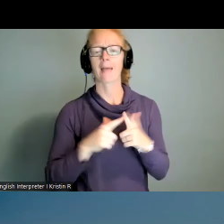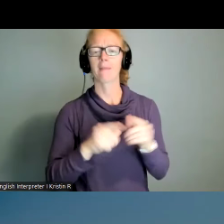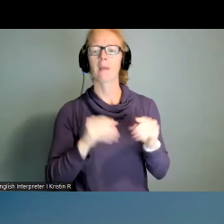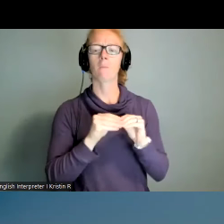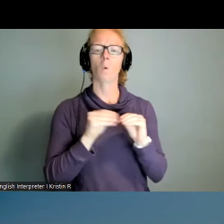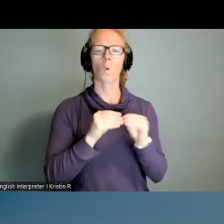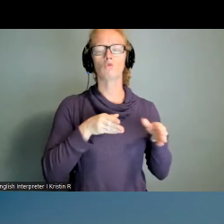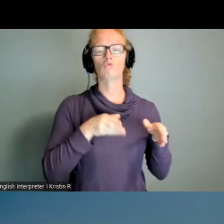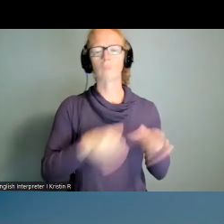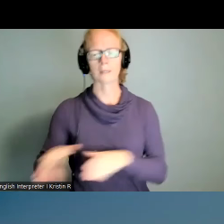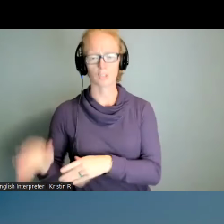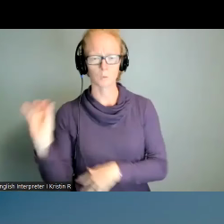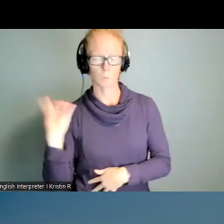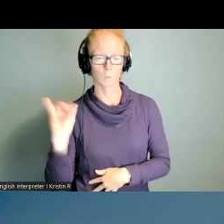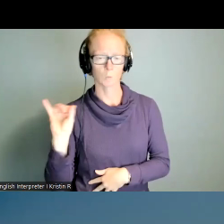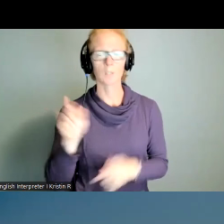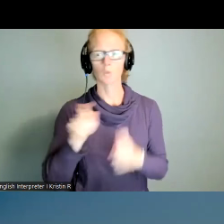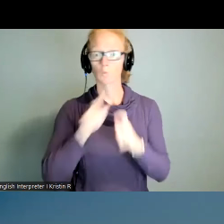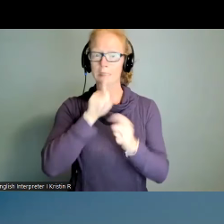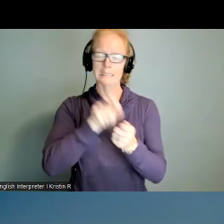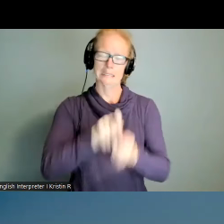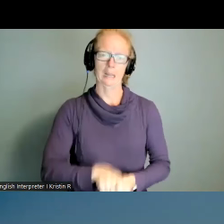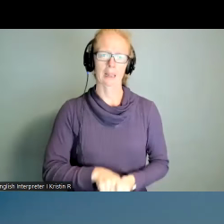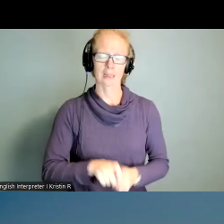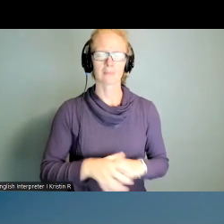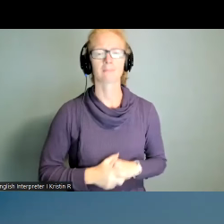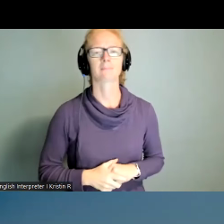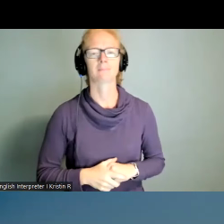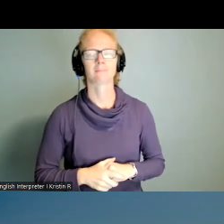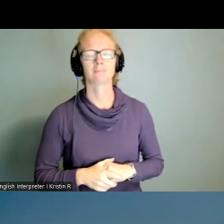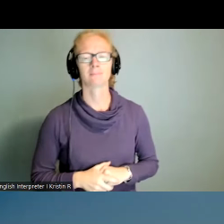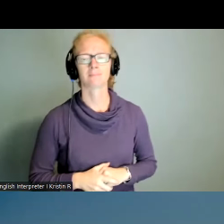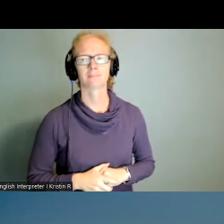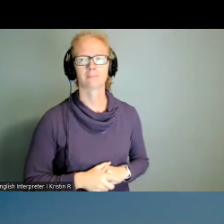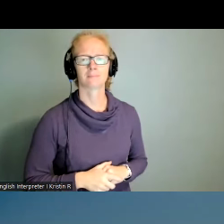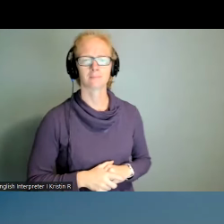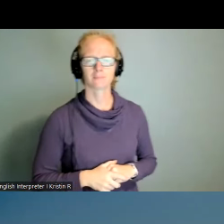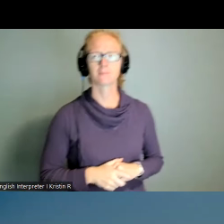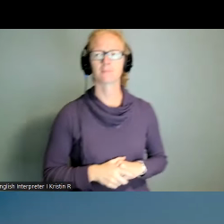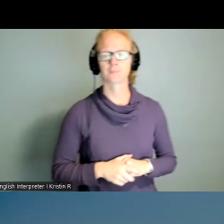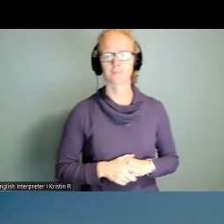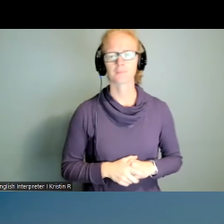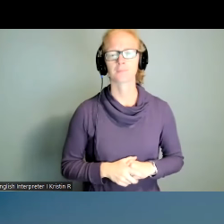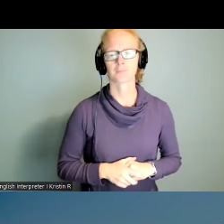it's quite a detailed research piece. We also have a Brownfields